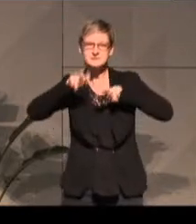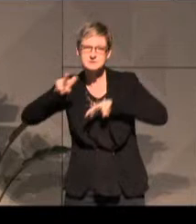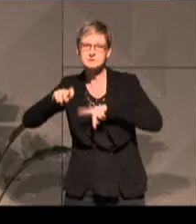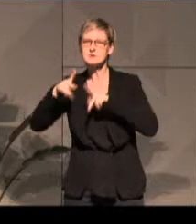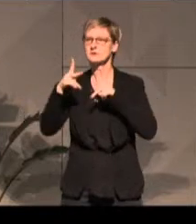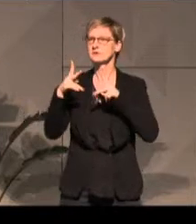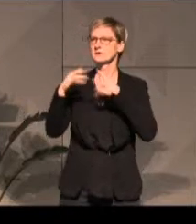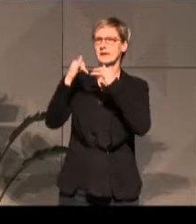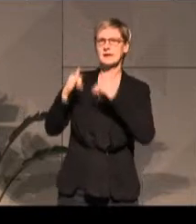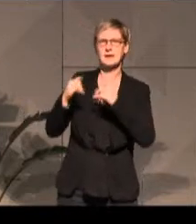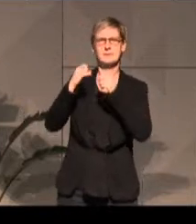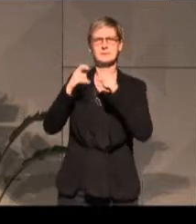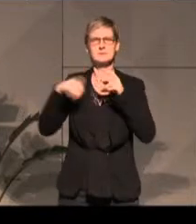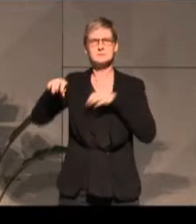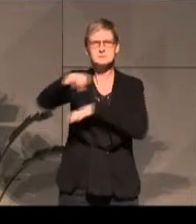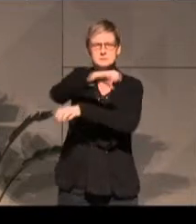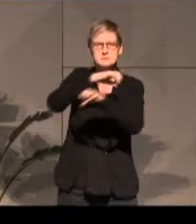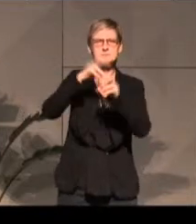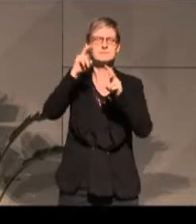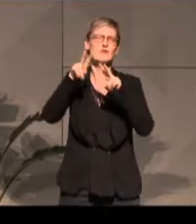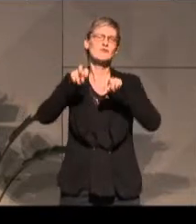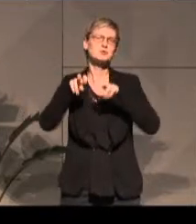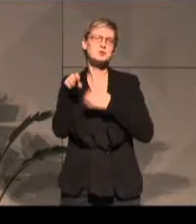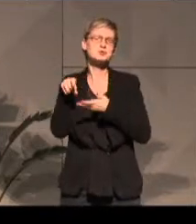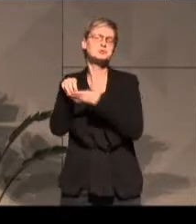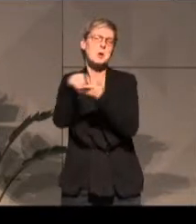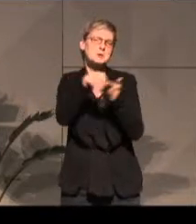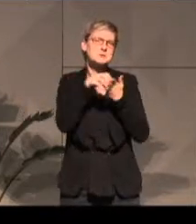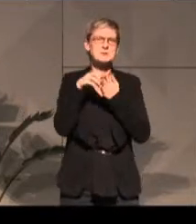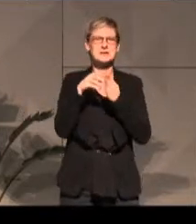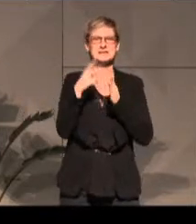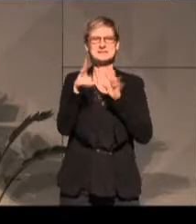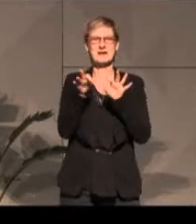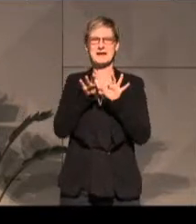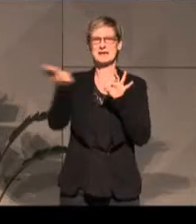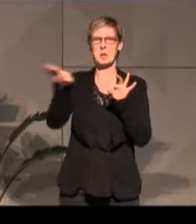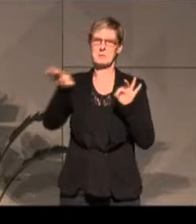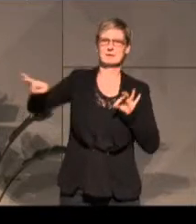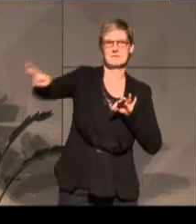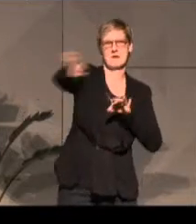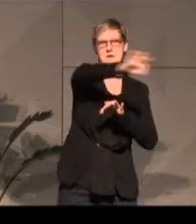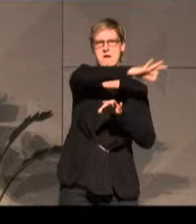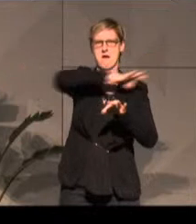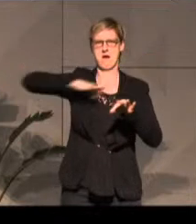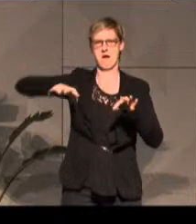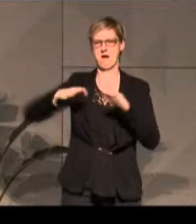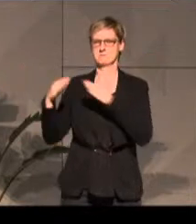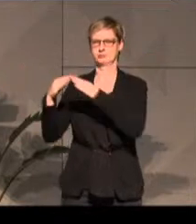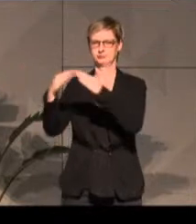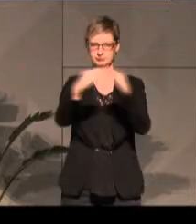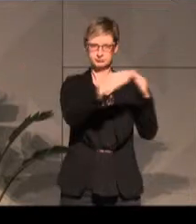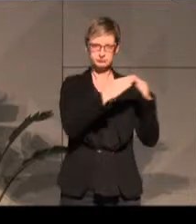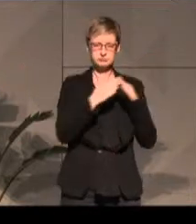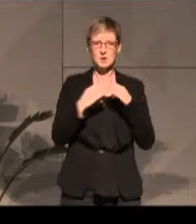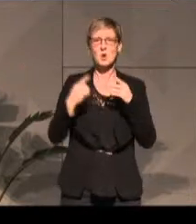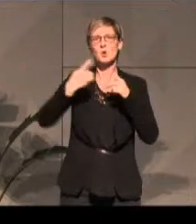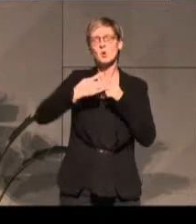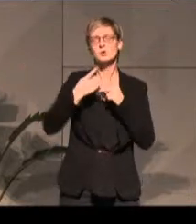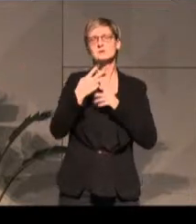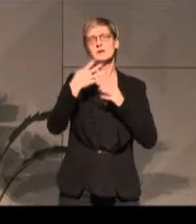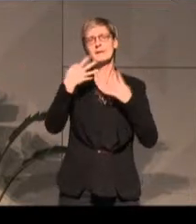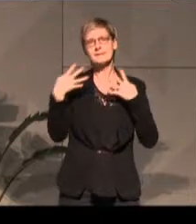large-scale research. With a research camp, it was a kind of small town or city next